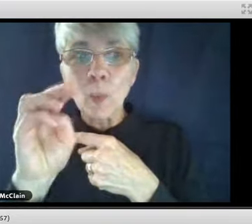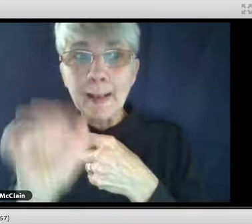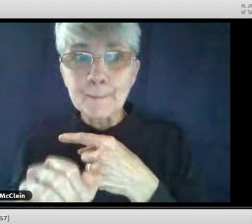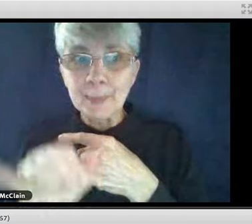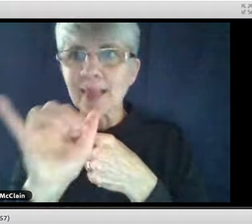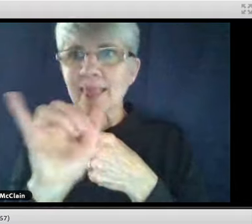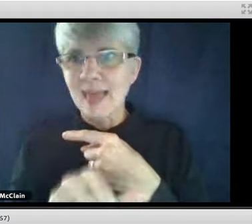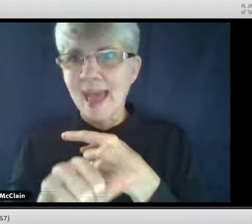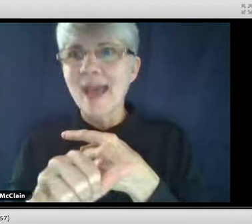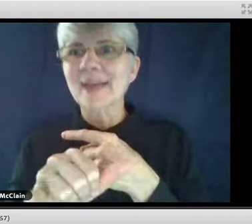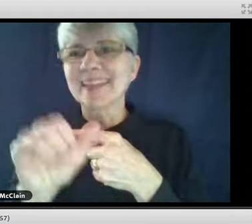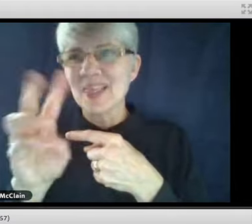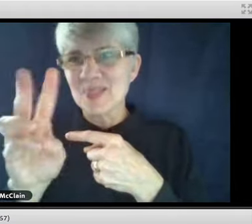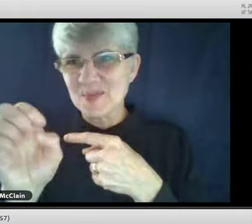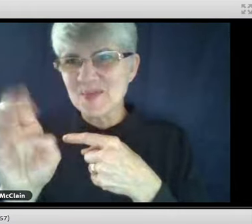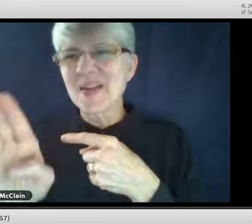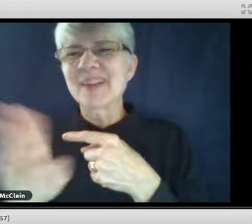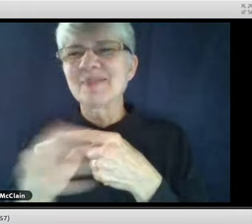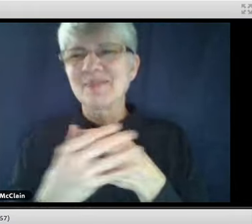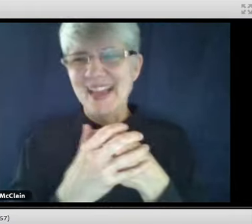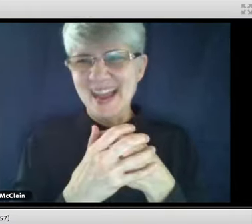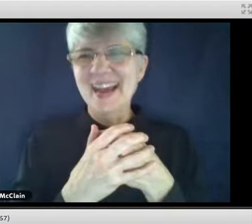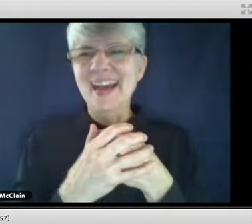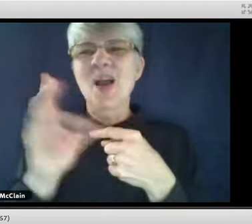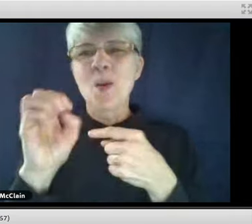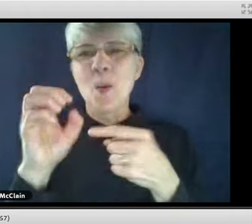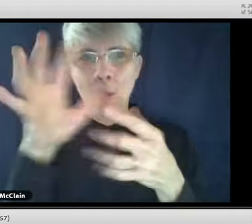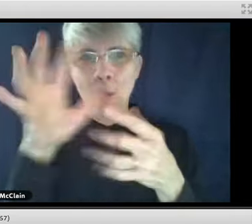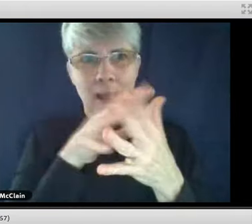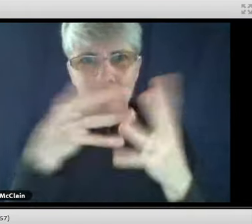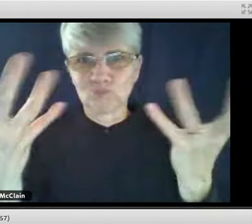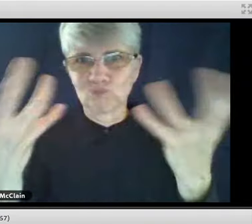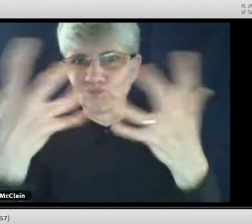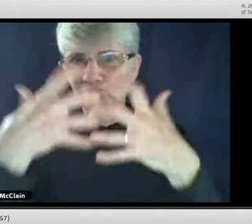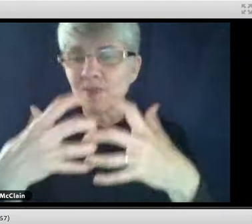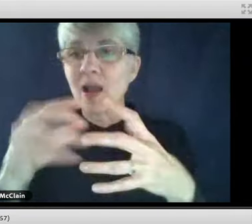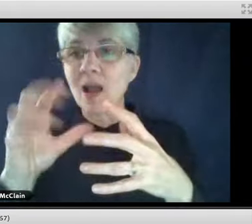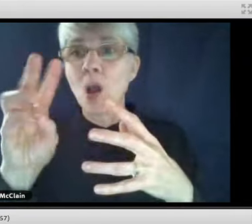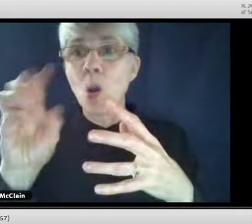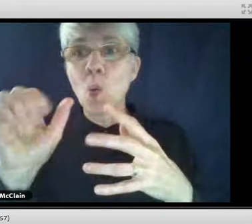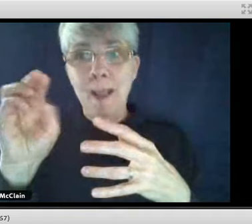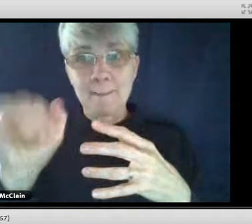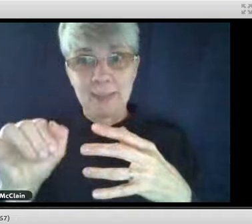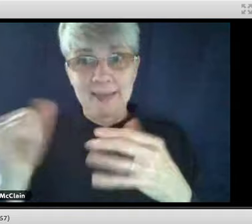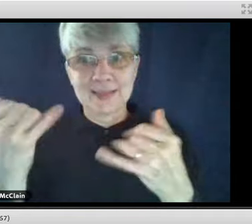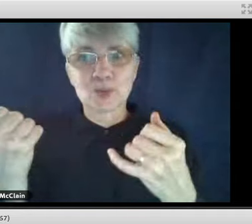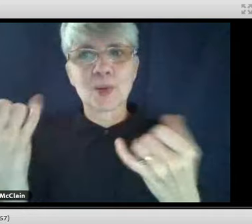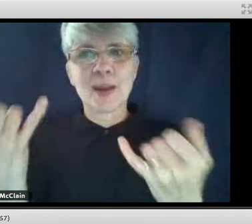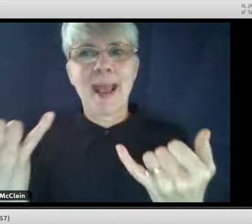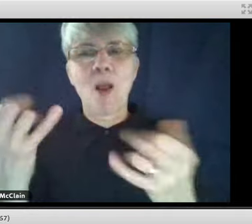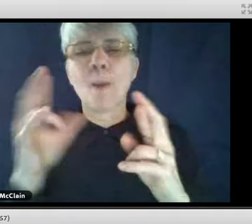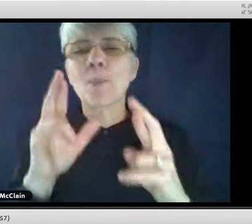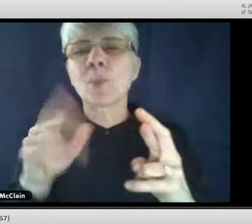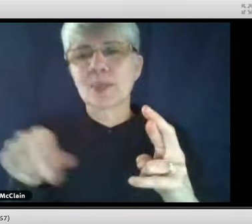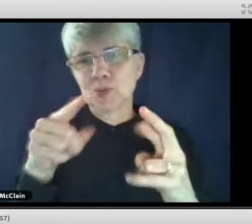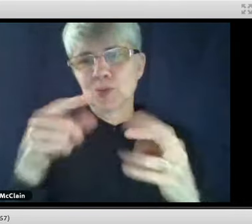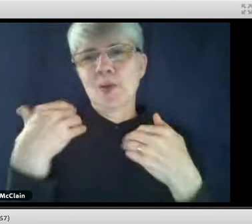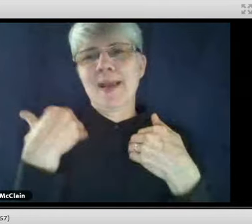in the web. This web of stuff here, there is a WEMI. So now I'm hoping you